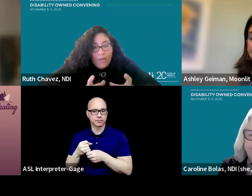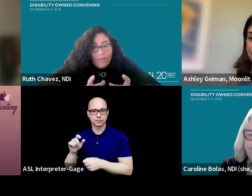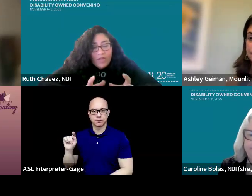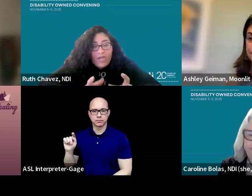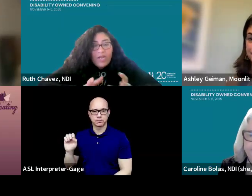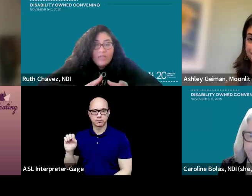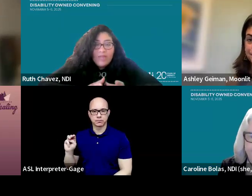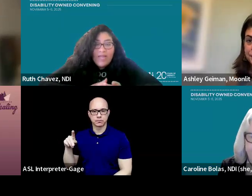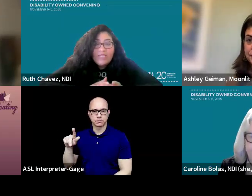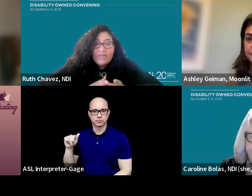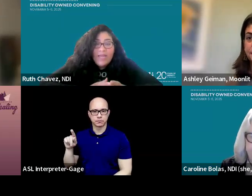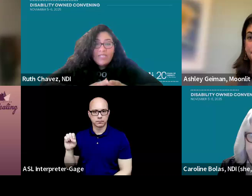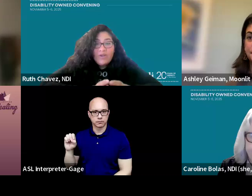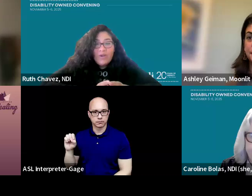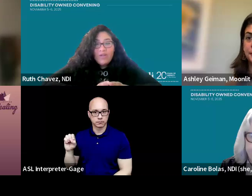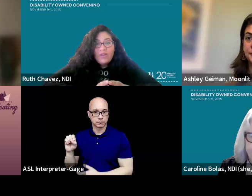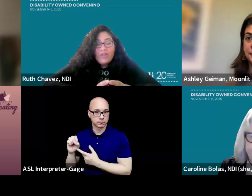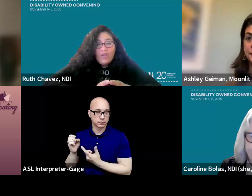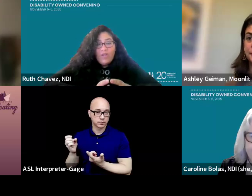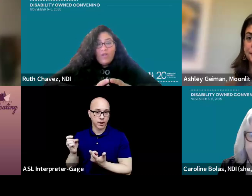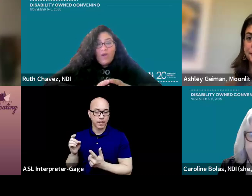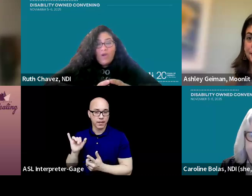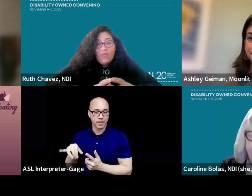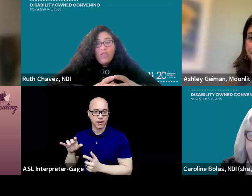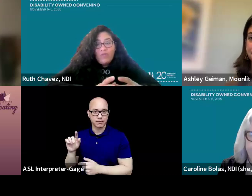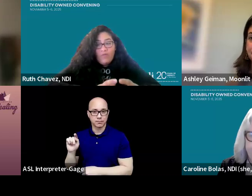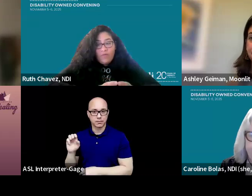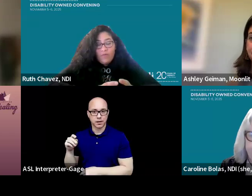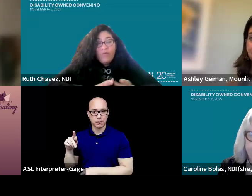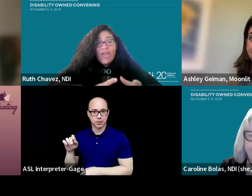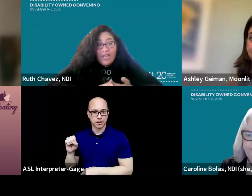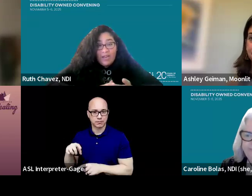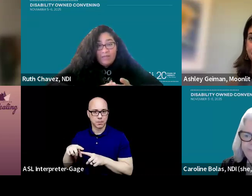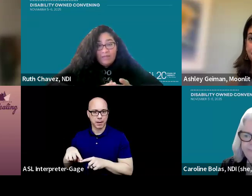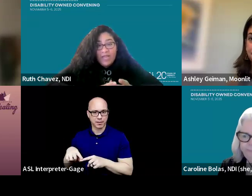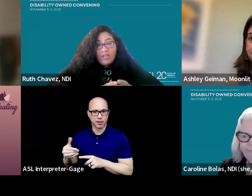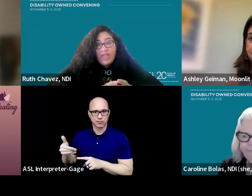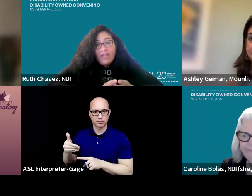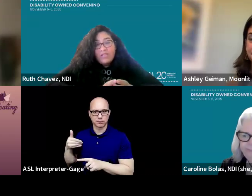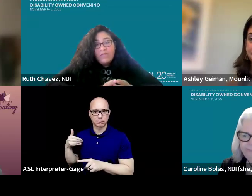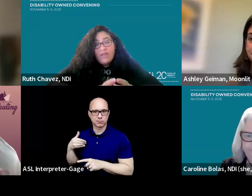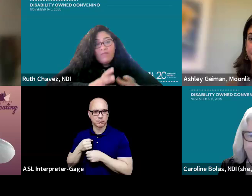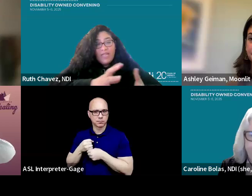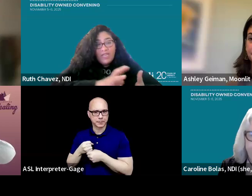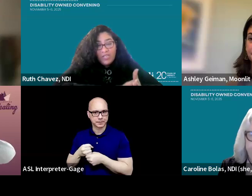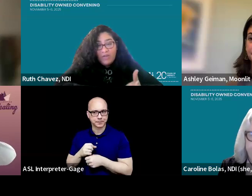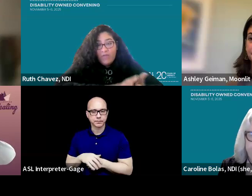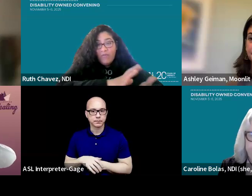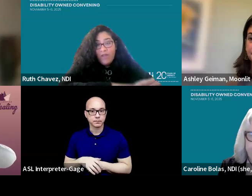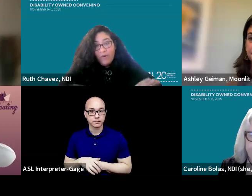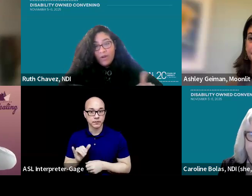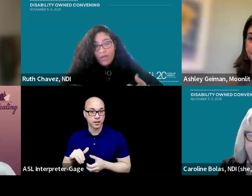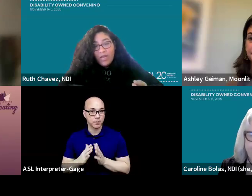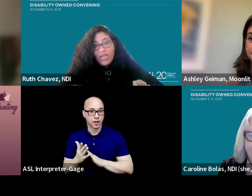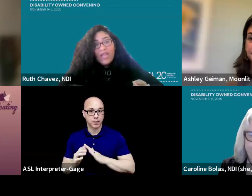a prompt customized based on what you've created. And that foundation